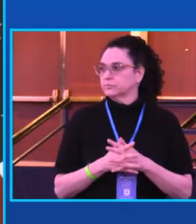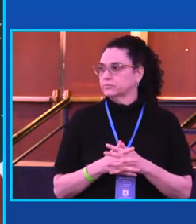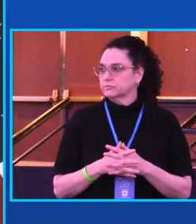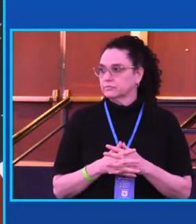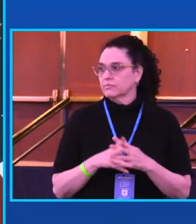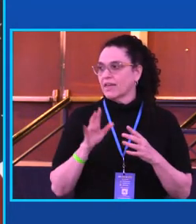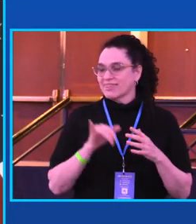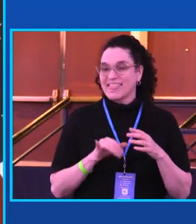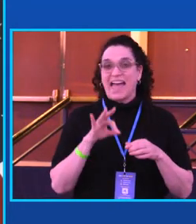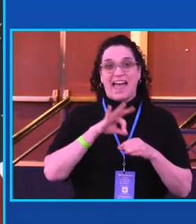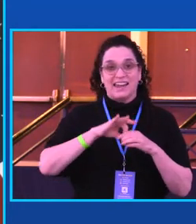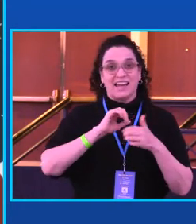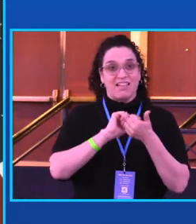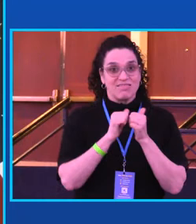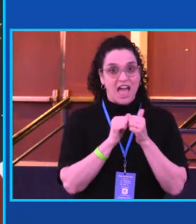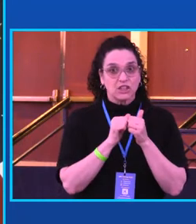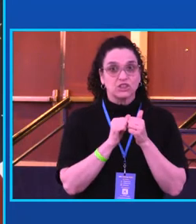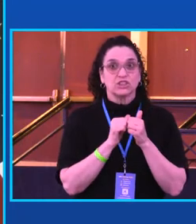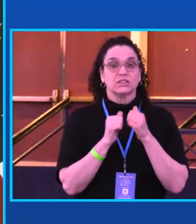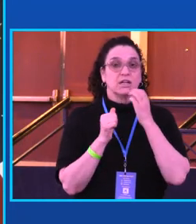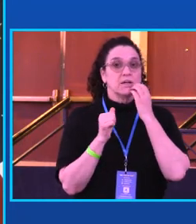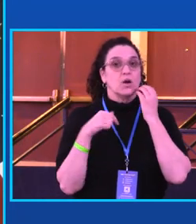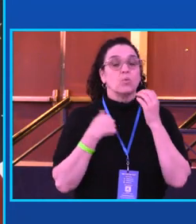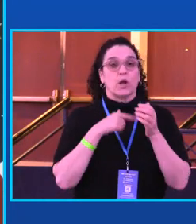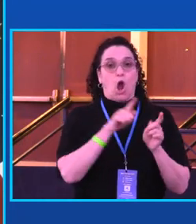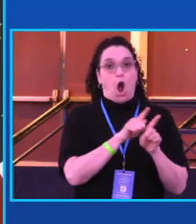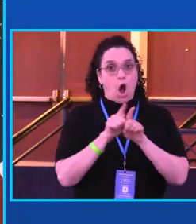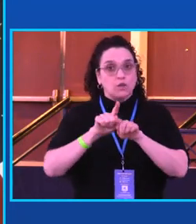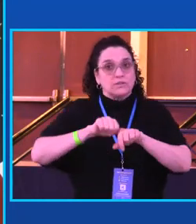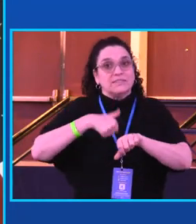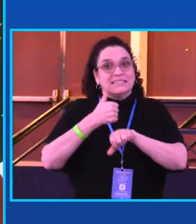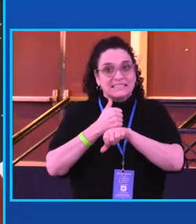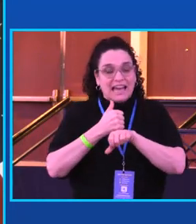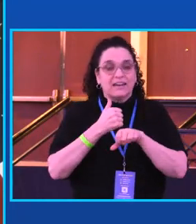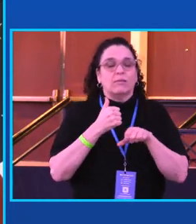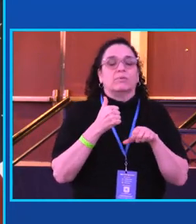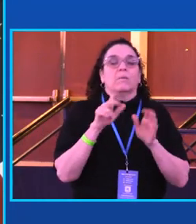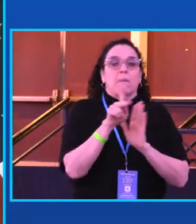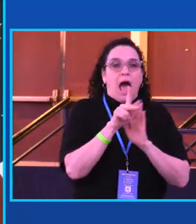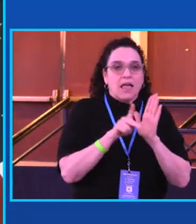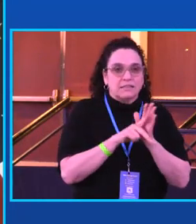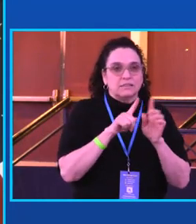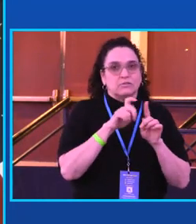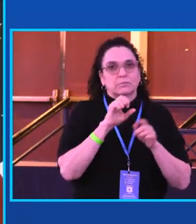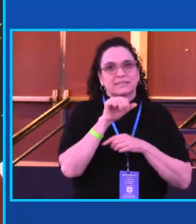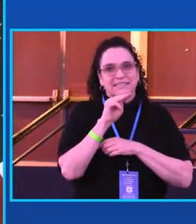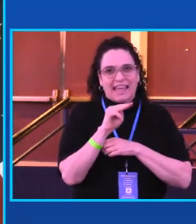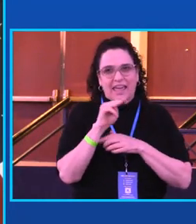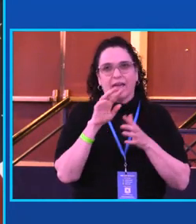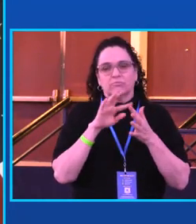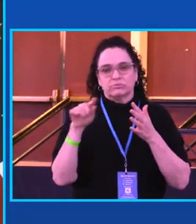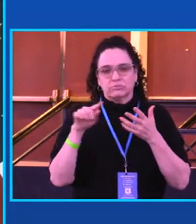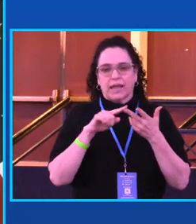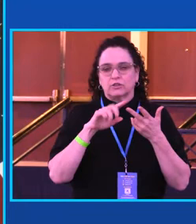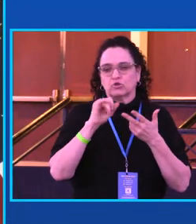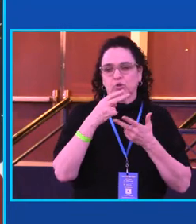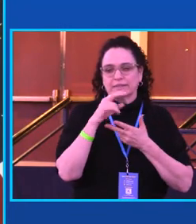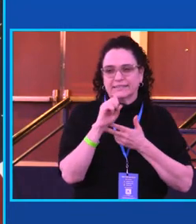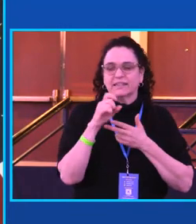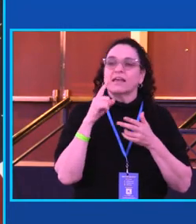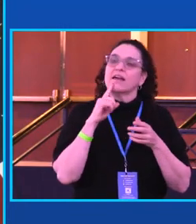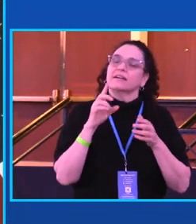That election, though, we also stood up to the failed policies of Sam Brownback and Chris Kobach and elected a Democrat and a woman to be governor, Laura